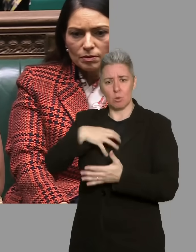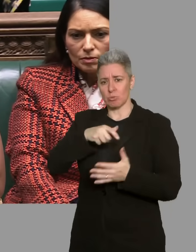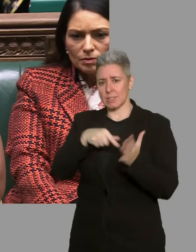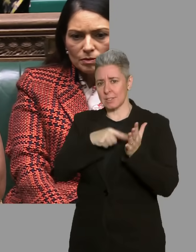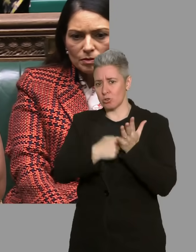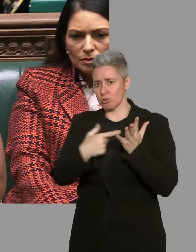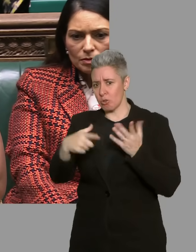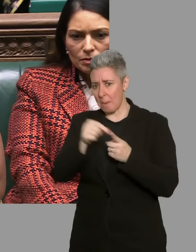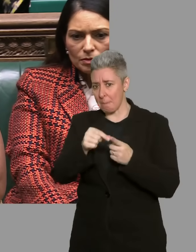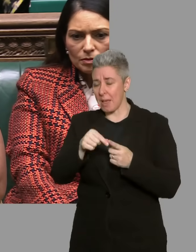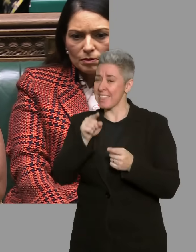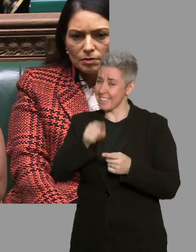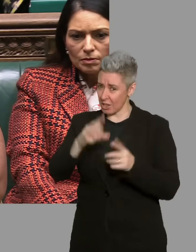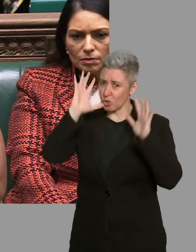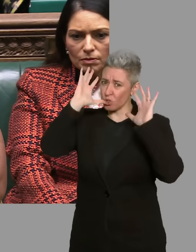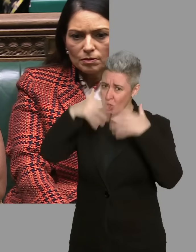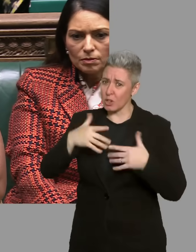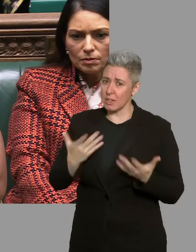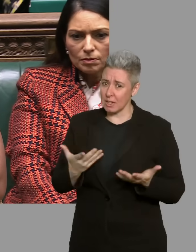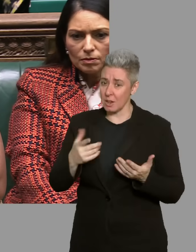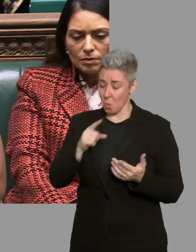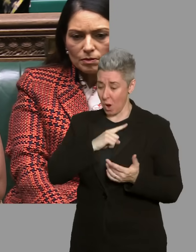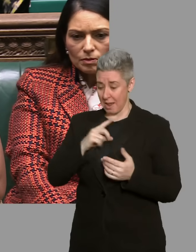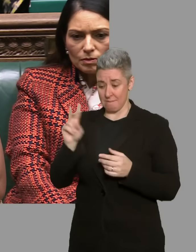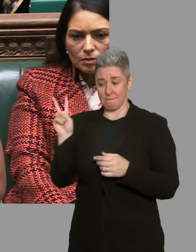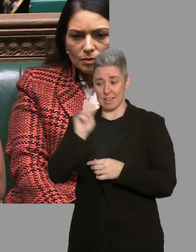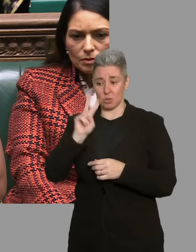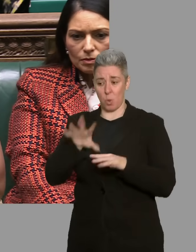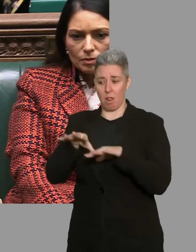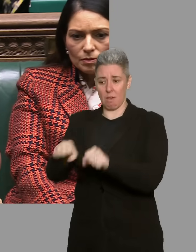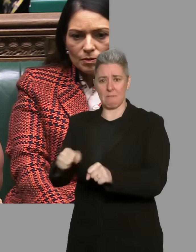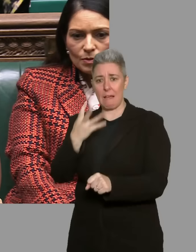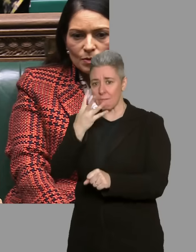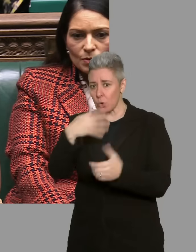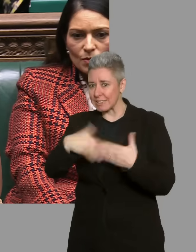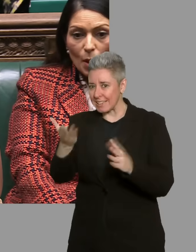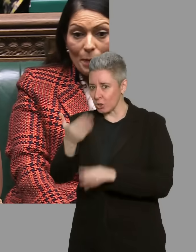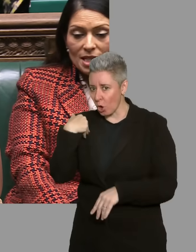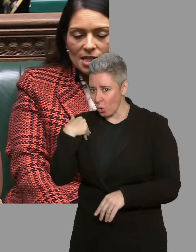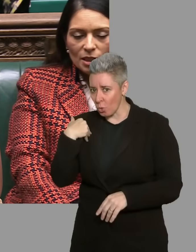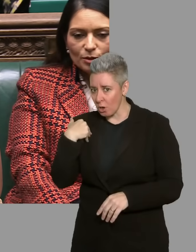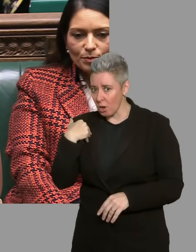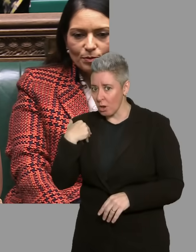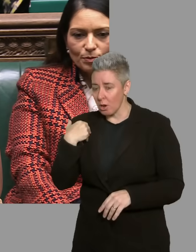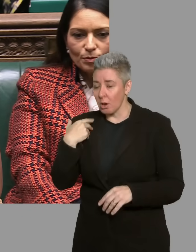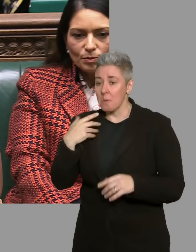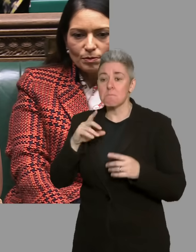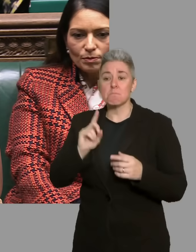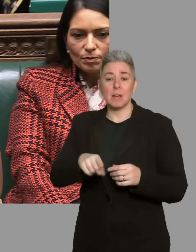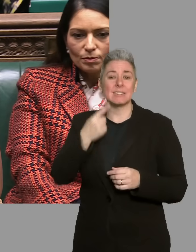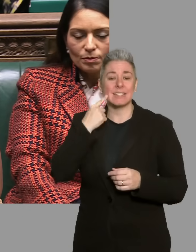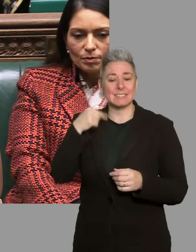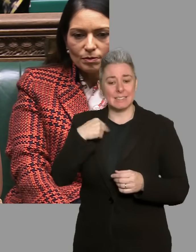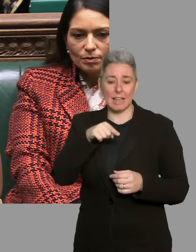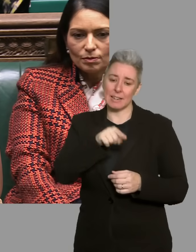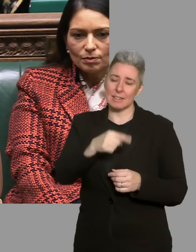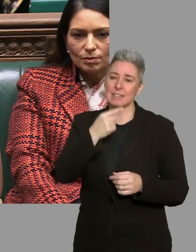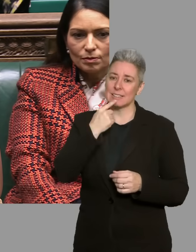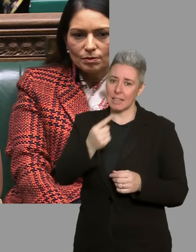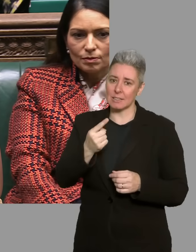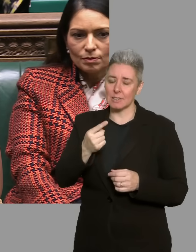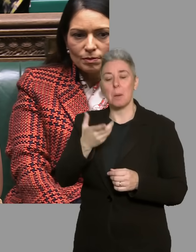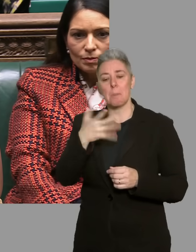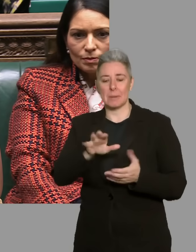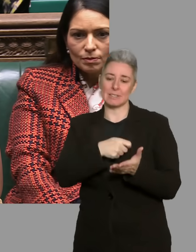Venezuela. But yesterday, he announced that Britain and France had signed, he says, a political agreement to put troops on the ground in